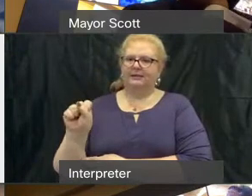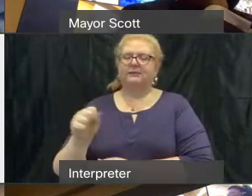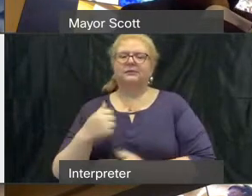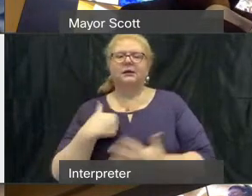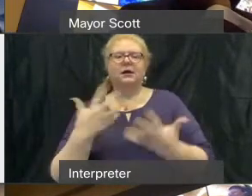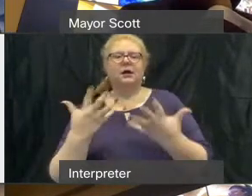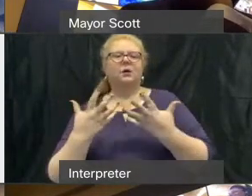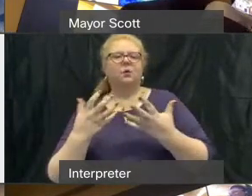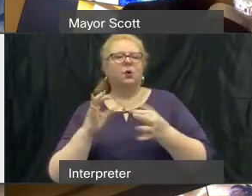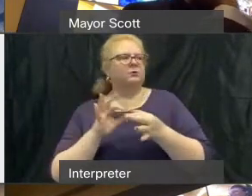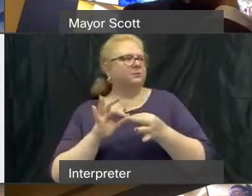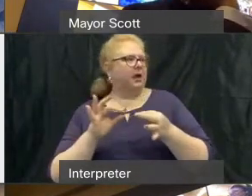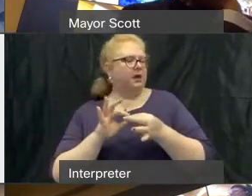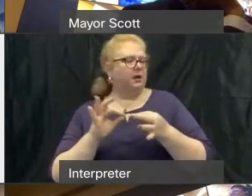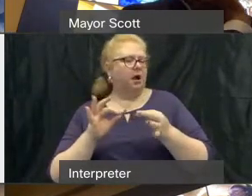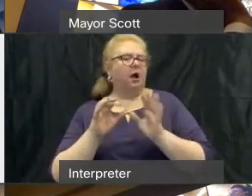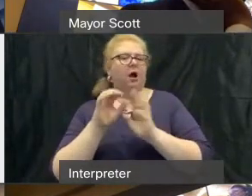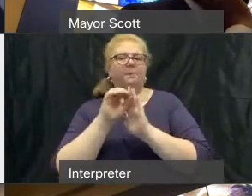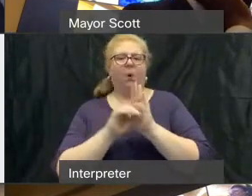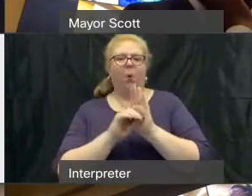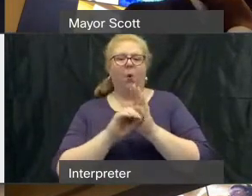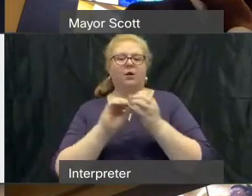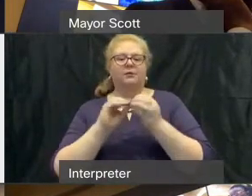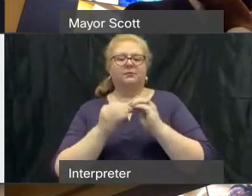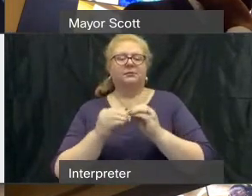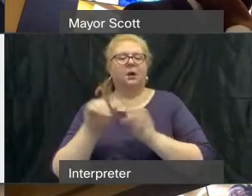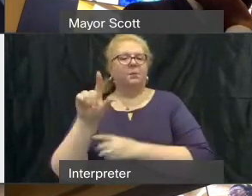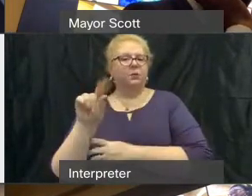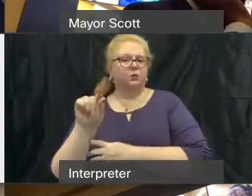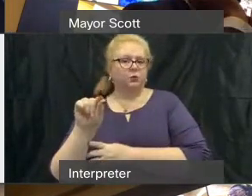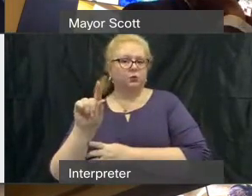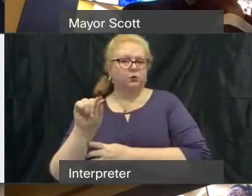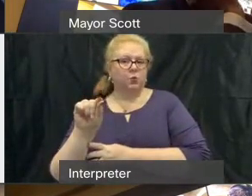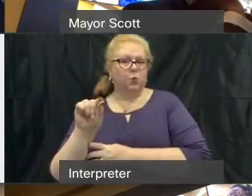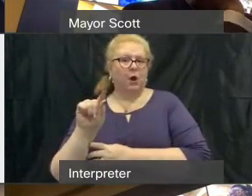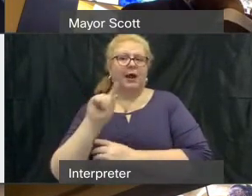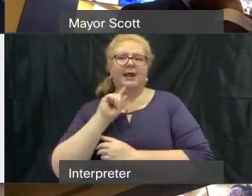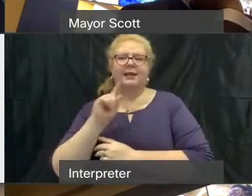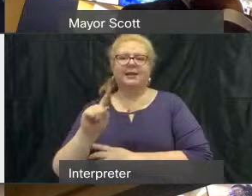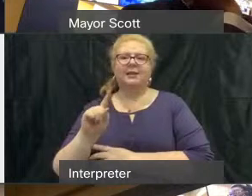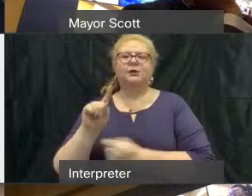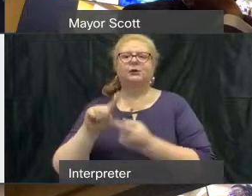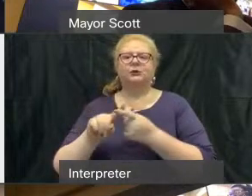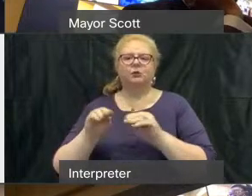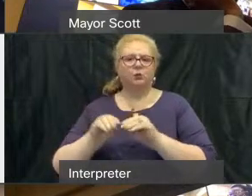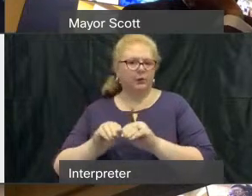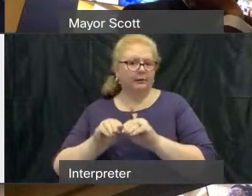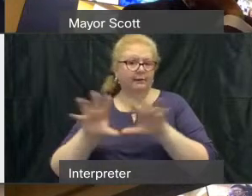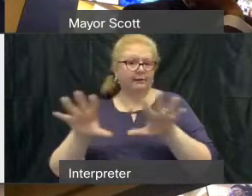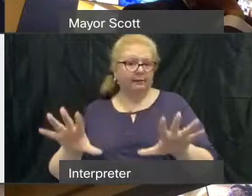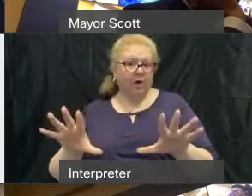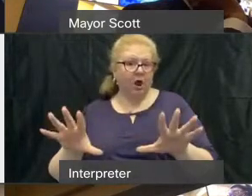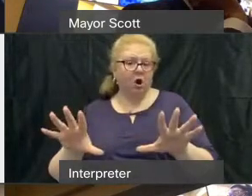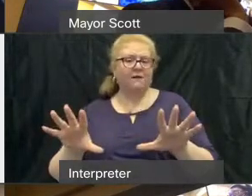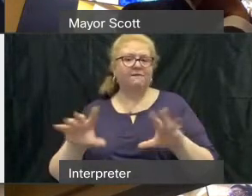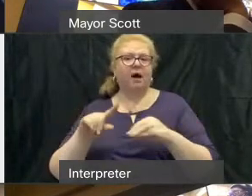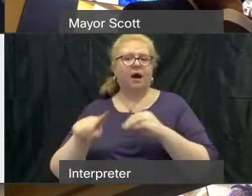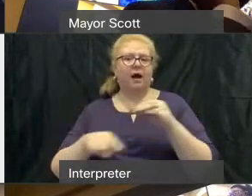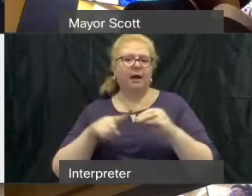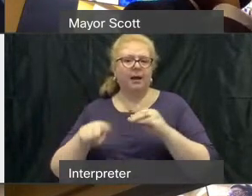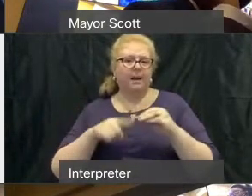I just want to make a comment. So ordinance number 20 is a clarification of